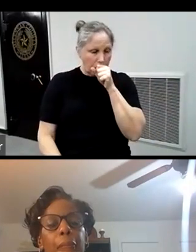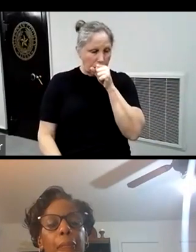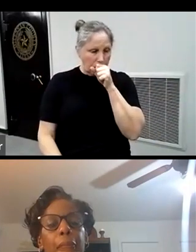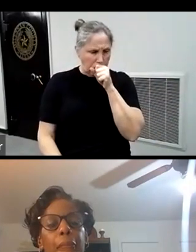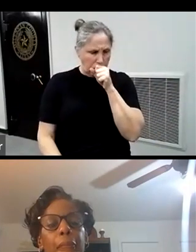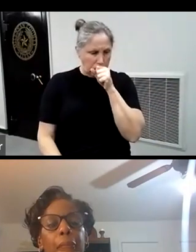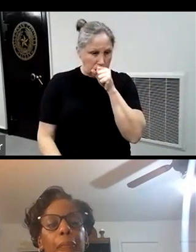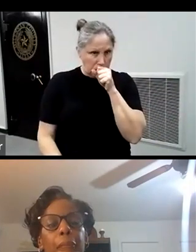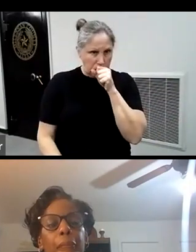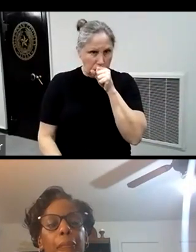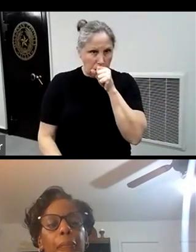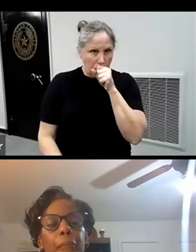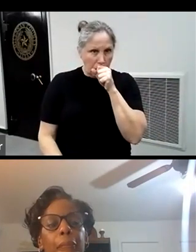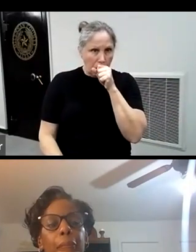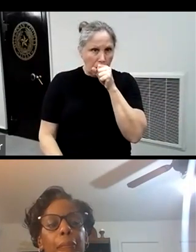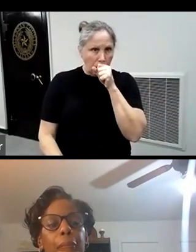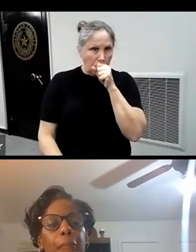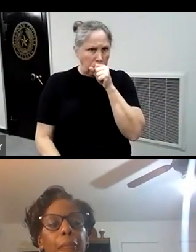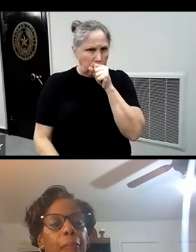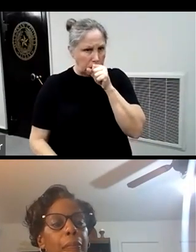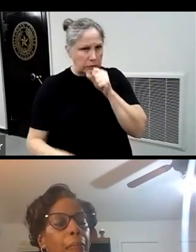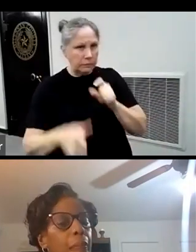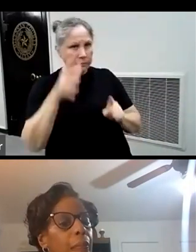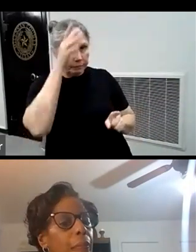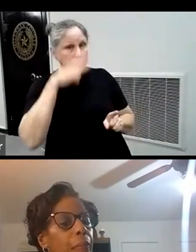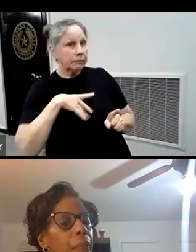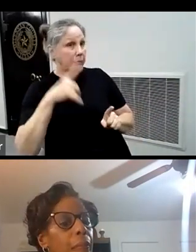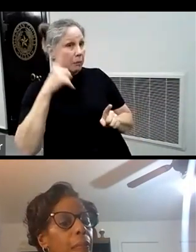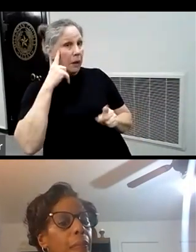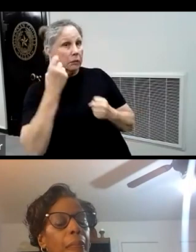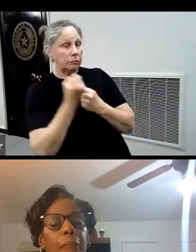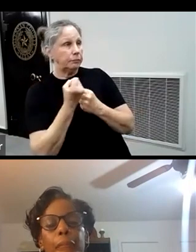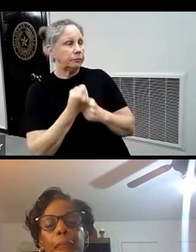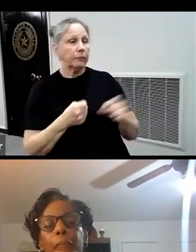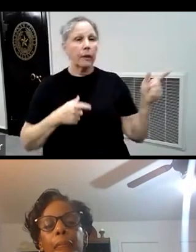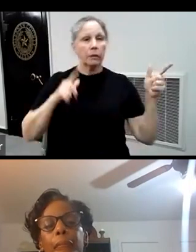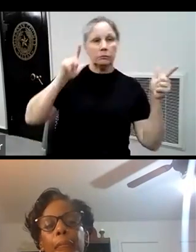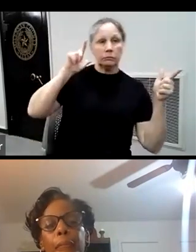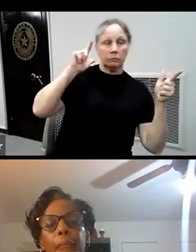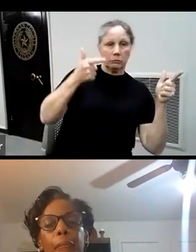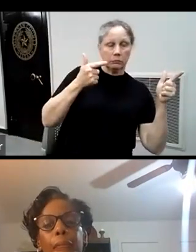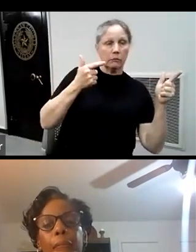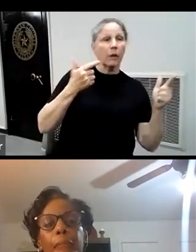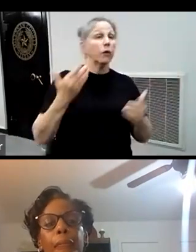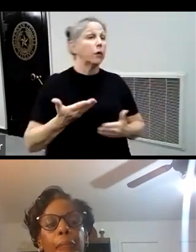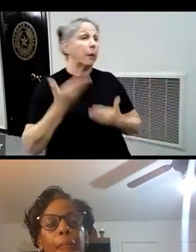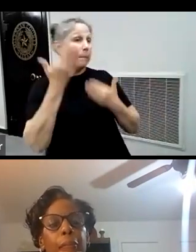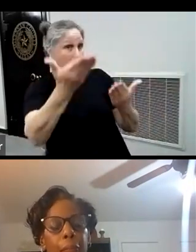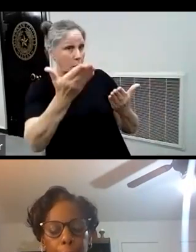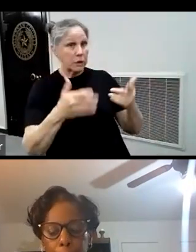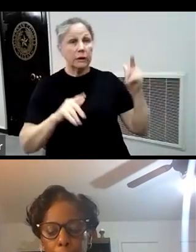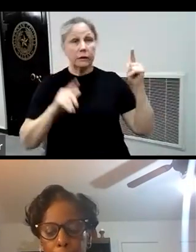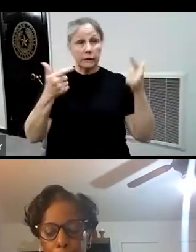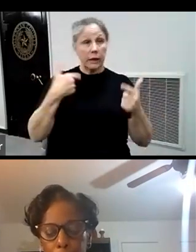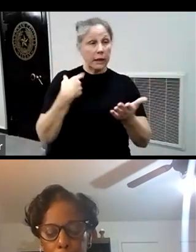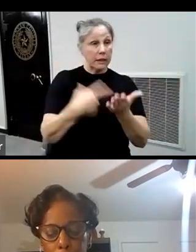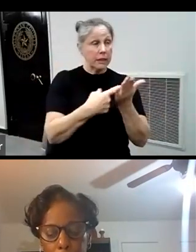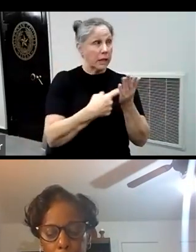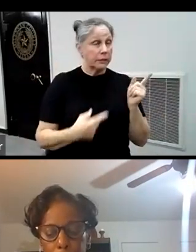I make a motion that we approve the resolution. Second. Motion been made, second, any other